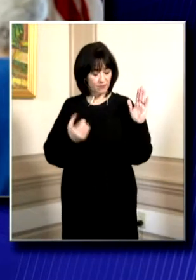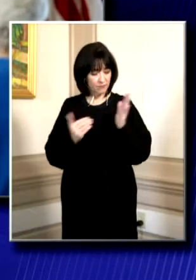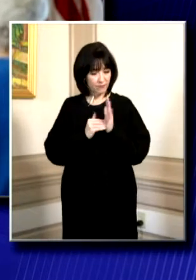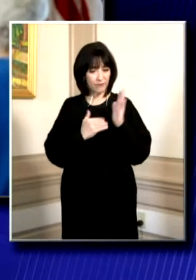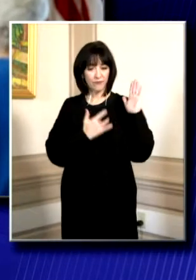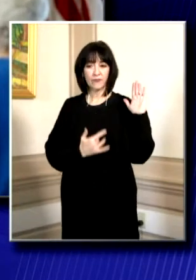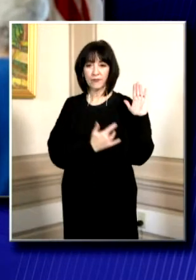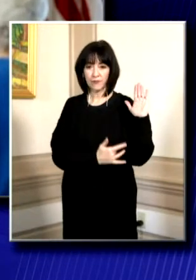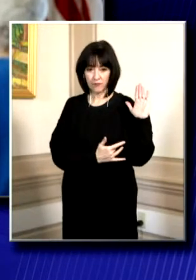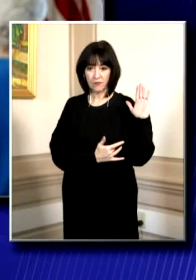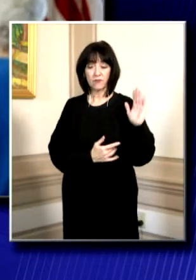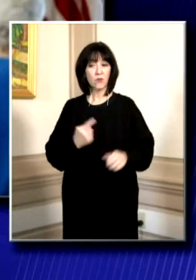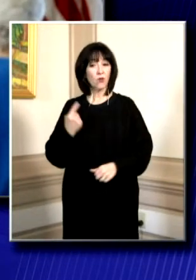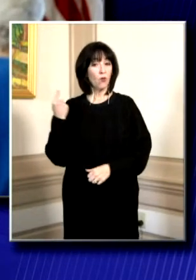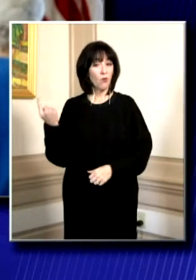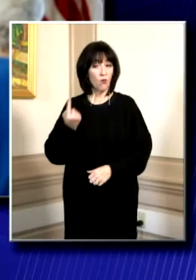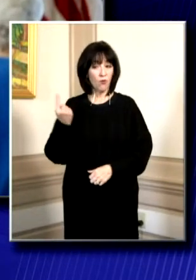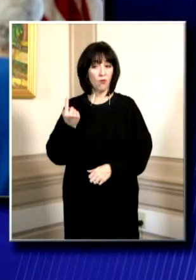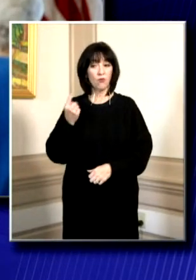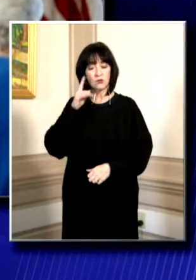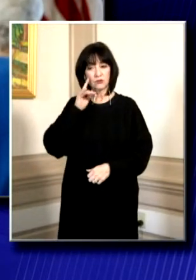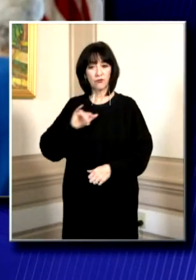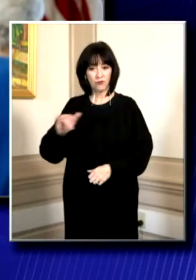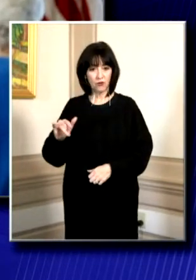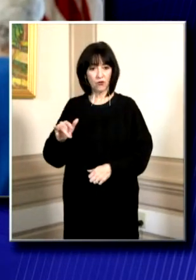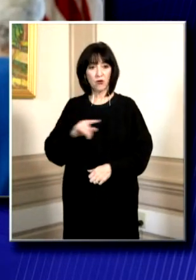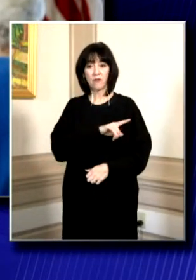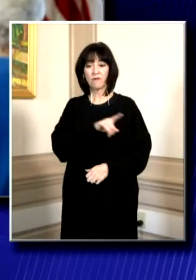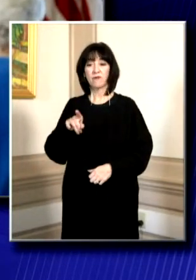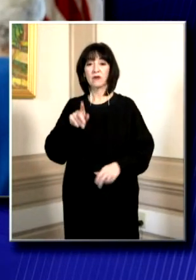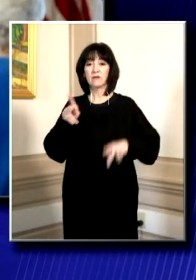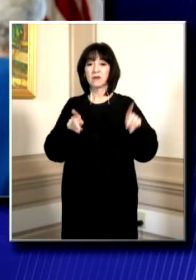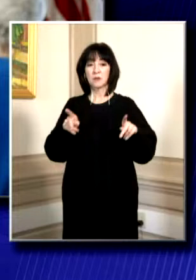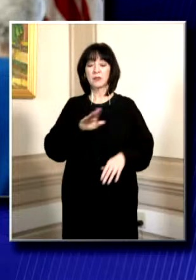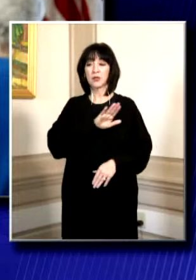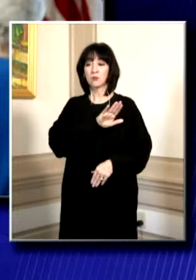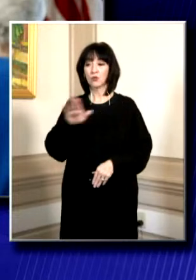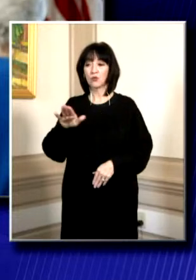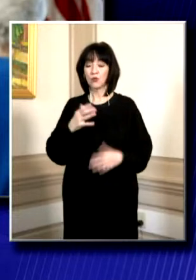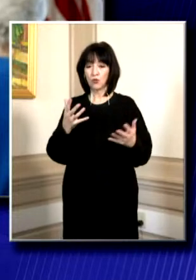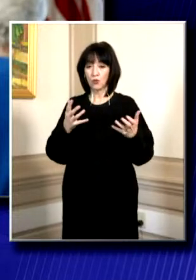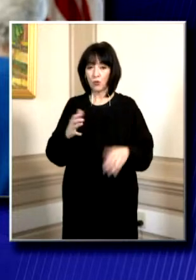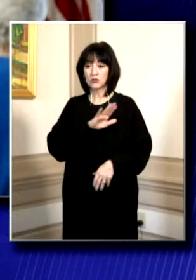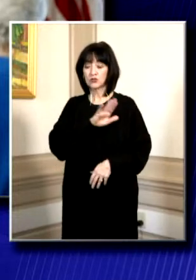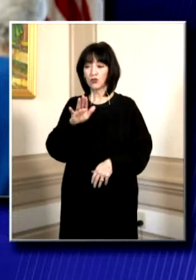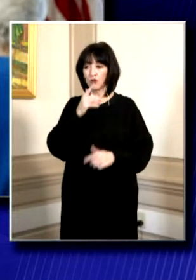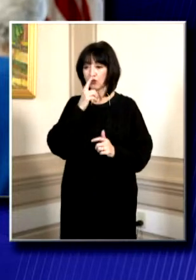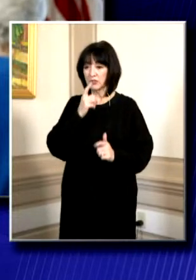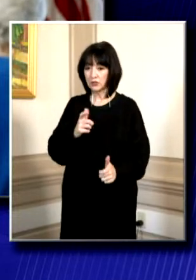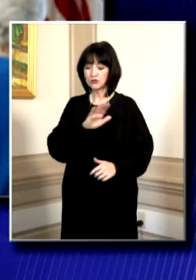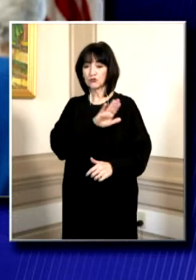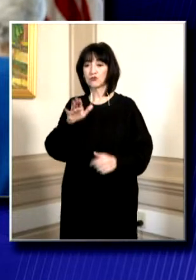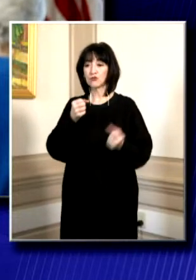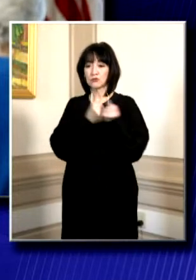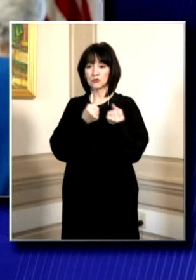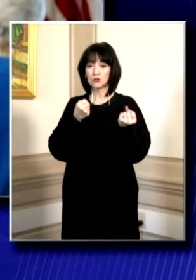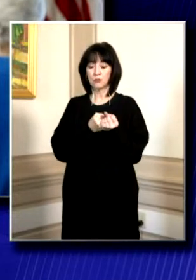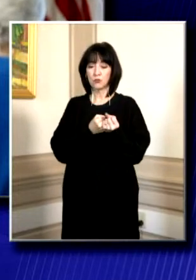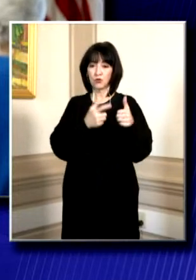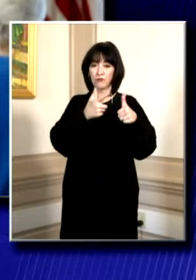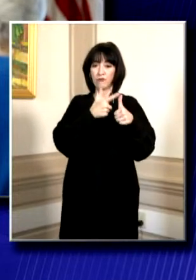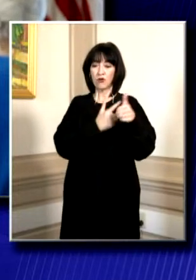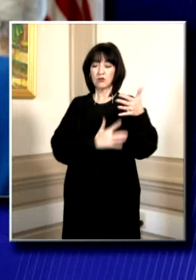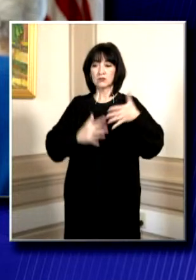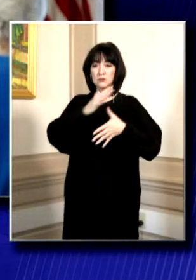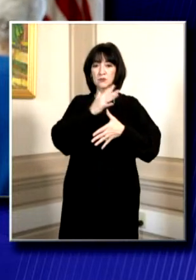the public interests always to place the public interest above any special or personal interests, above any special